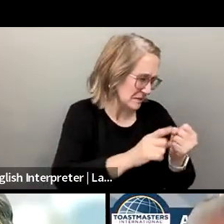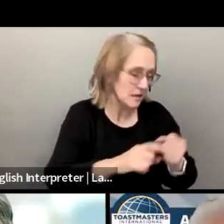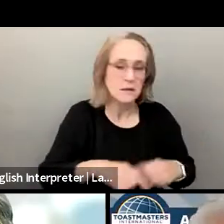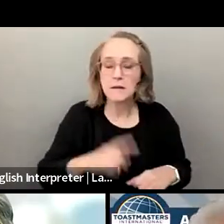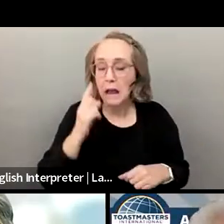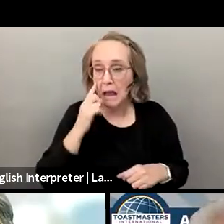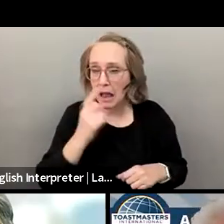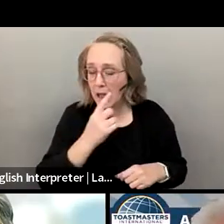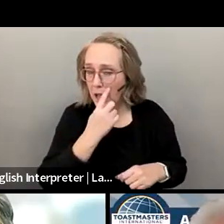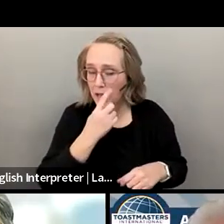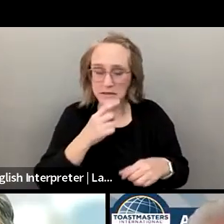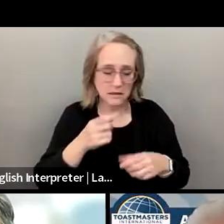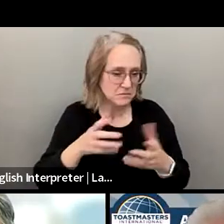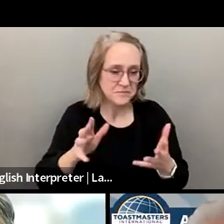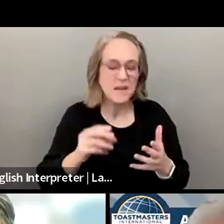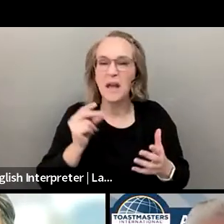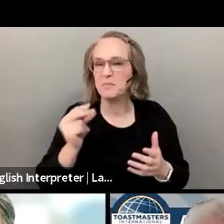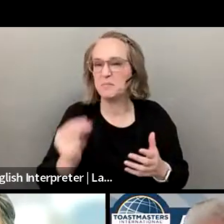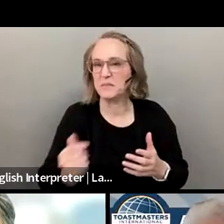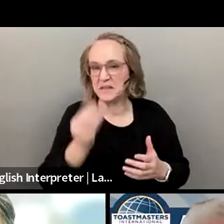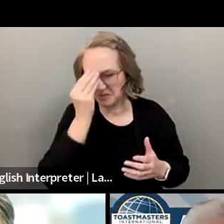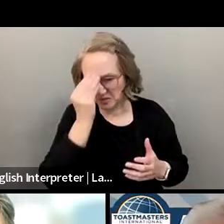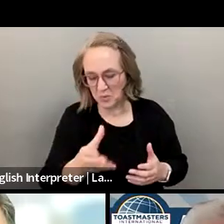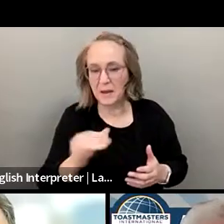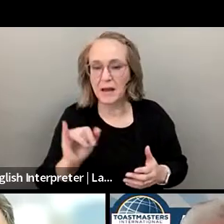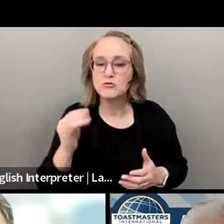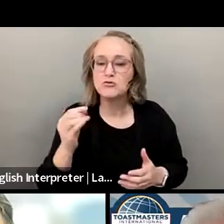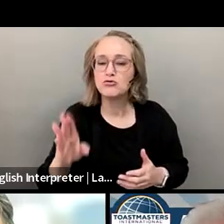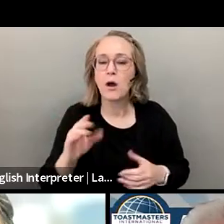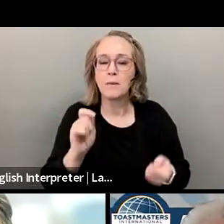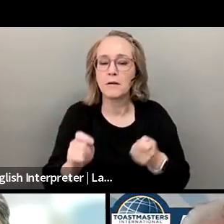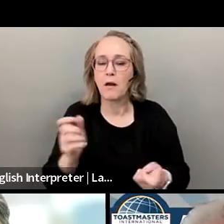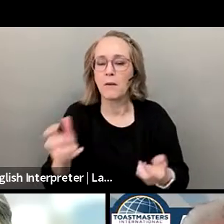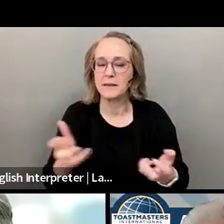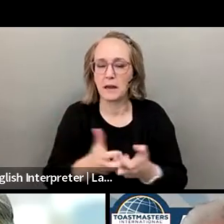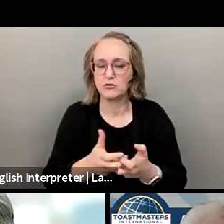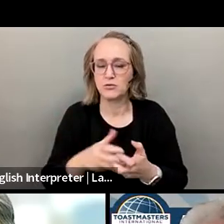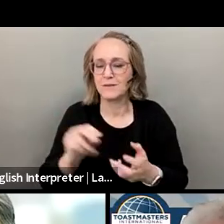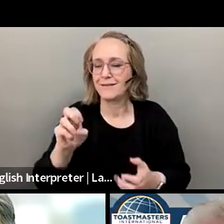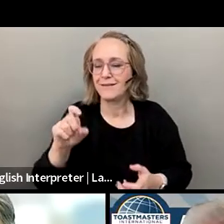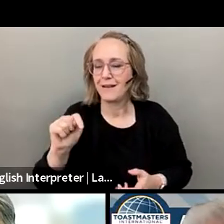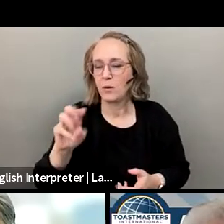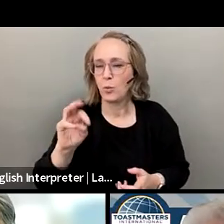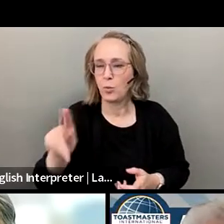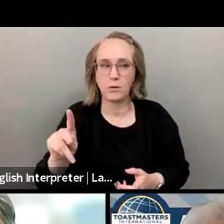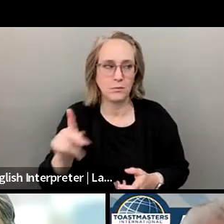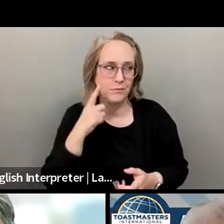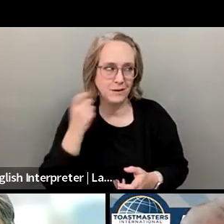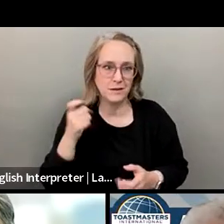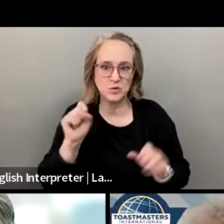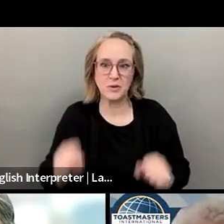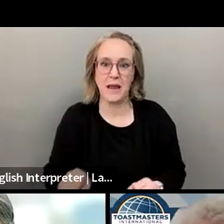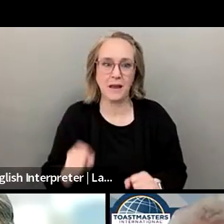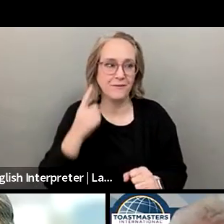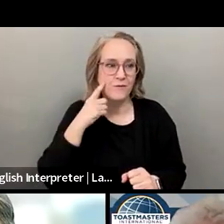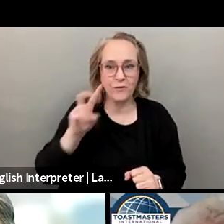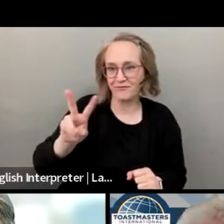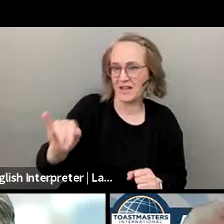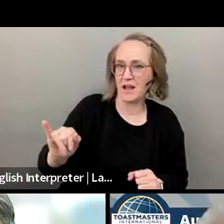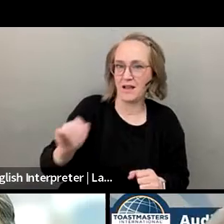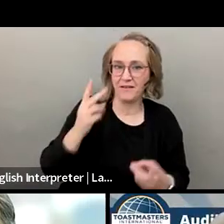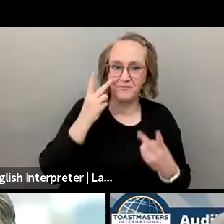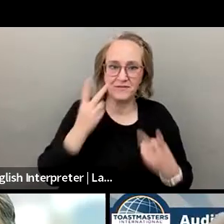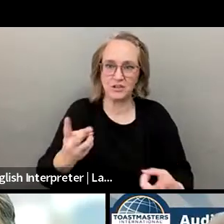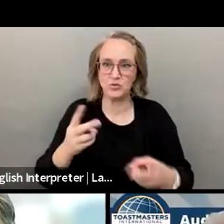her eyes. And I immediately told her about the job accommodation network, because there's things that you can do for visual impairment with